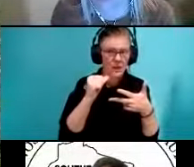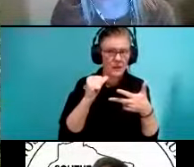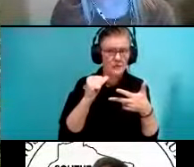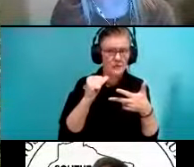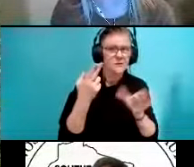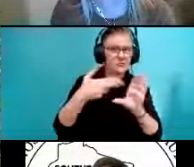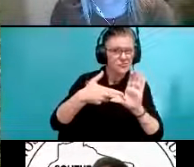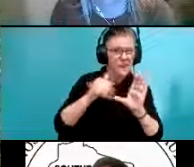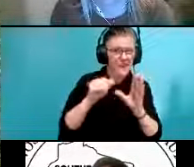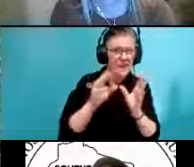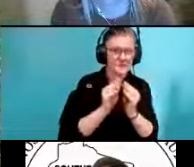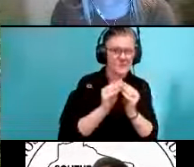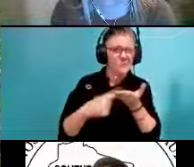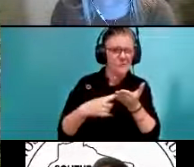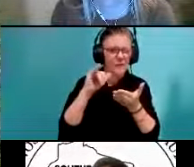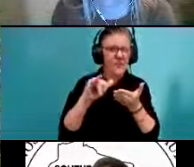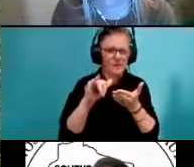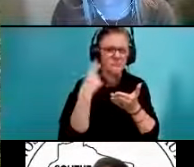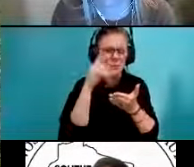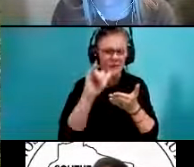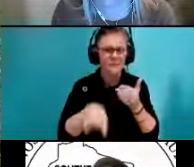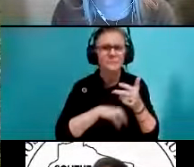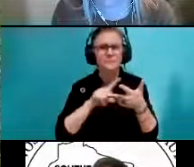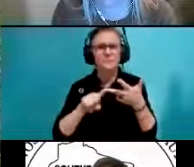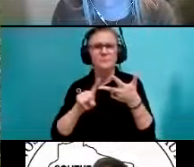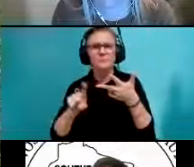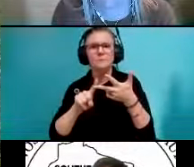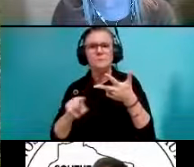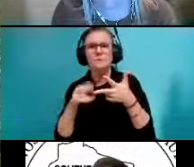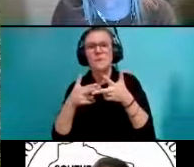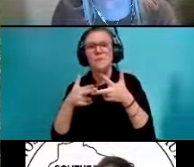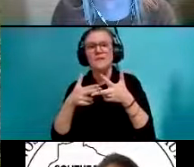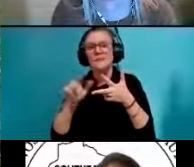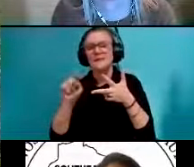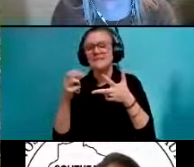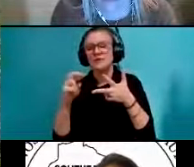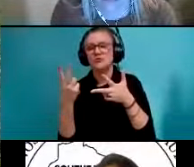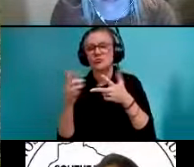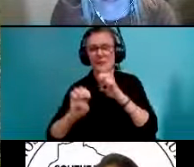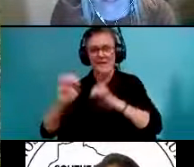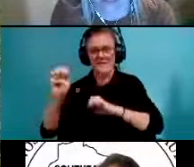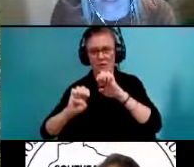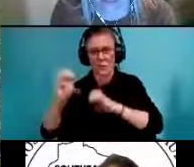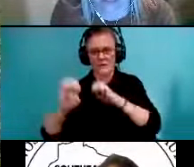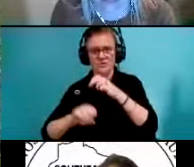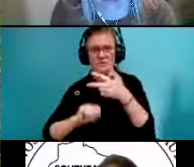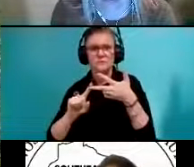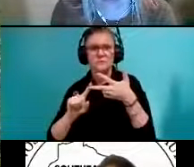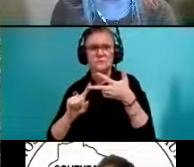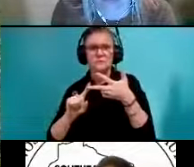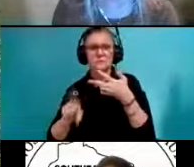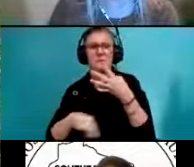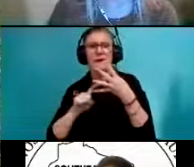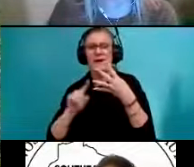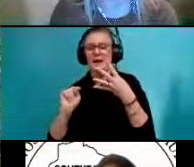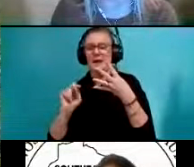over those and you'll see what those are. The preliminary Tier 2 evaluation results and next